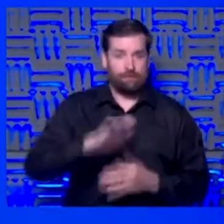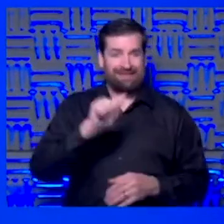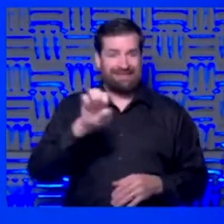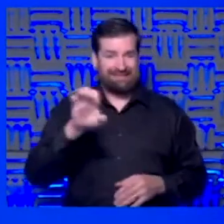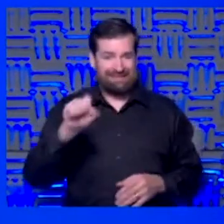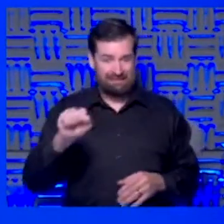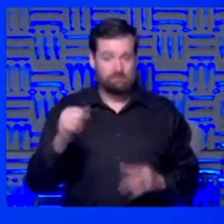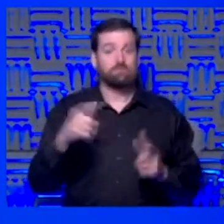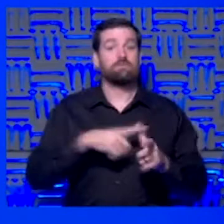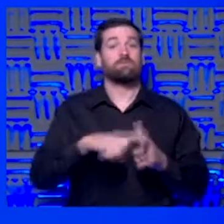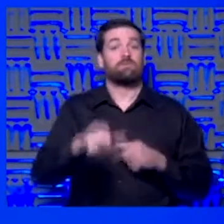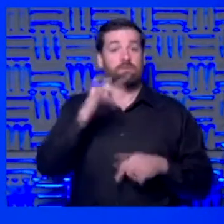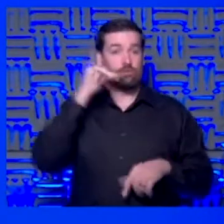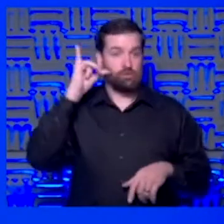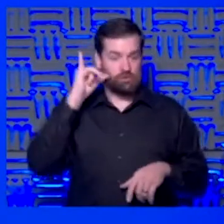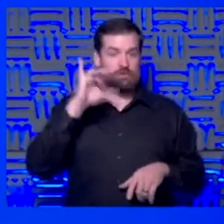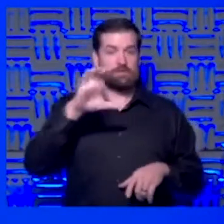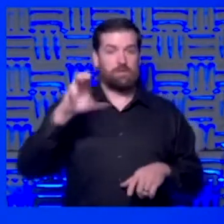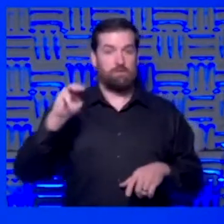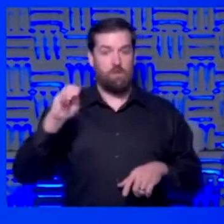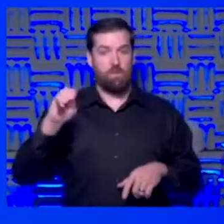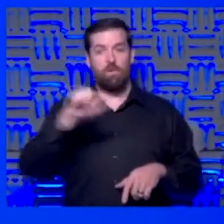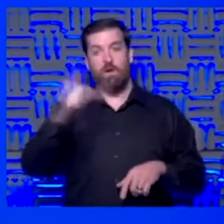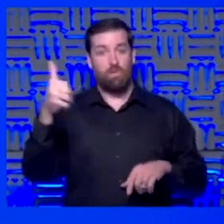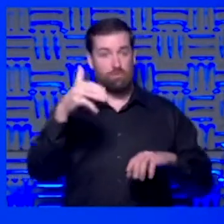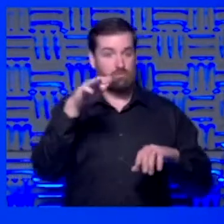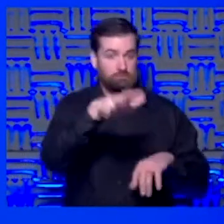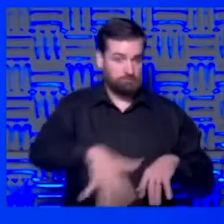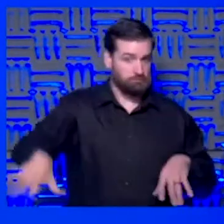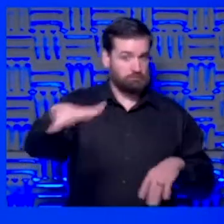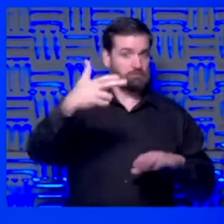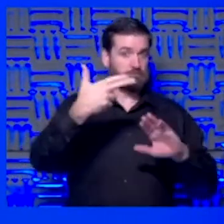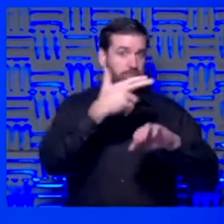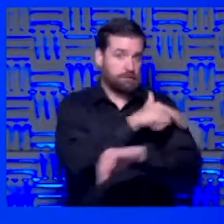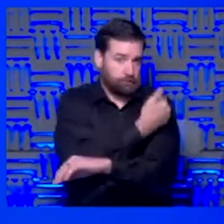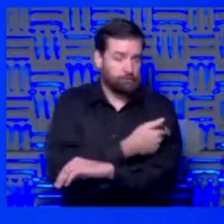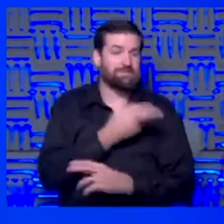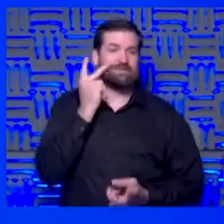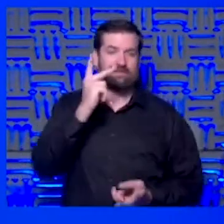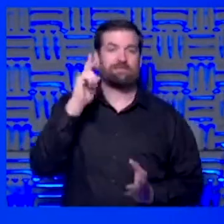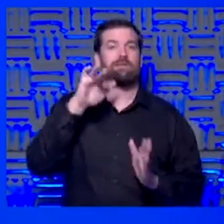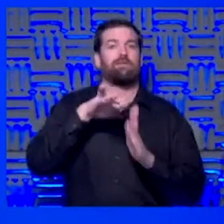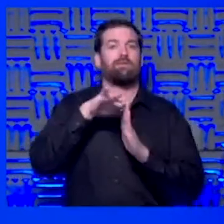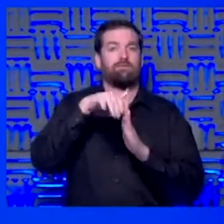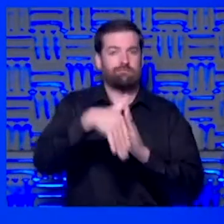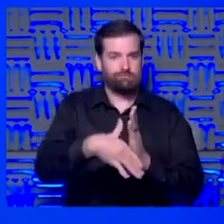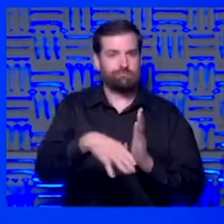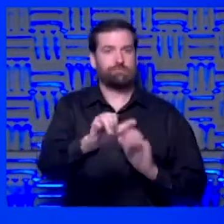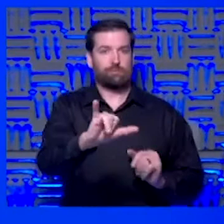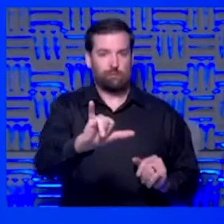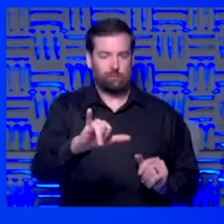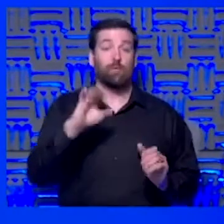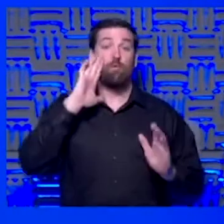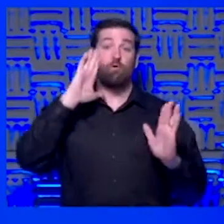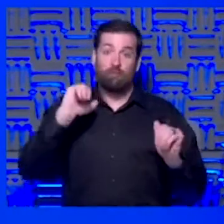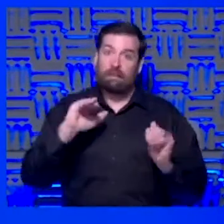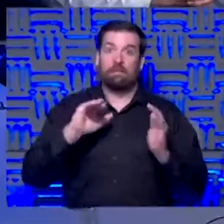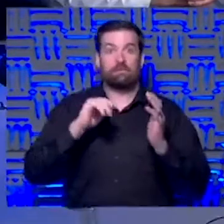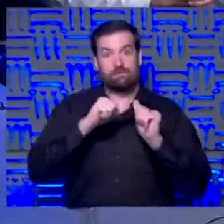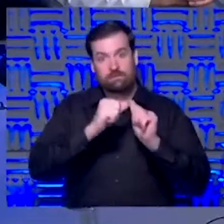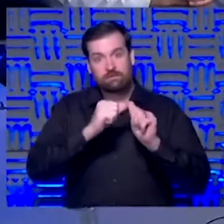from the CMOs yesterday from the other hospitals that they've seen a little bit of decrease in their cases as well. So hopefully we can continue that